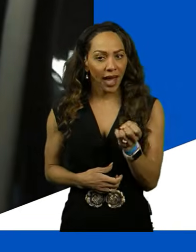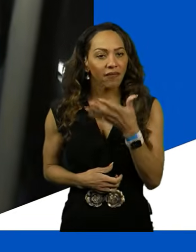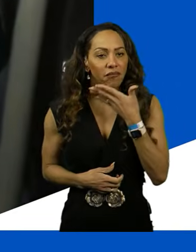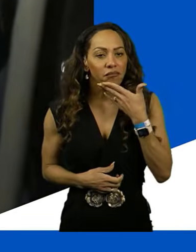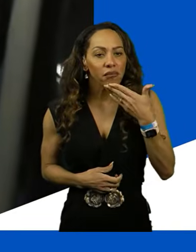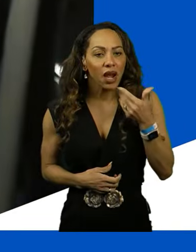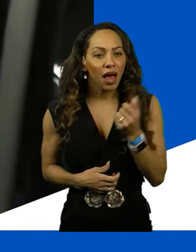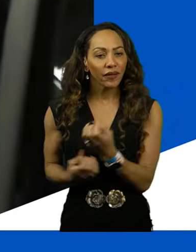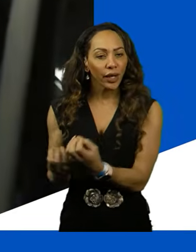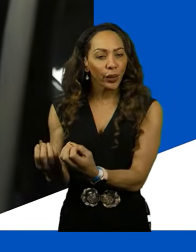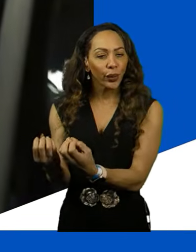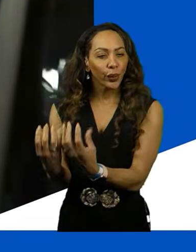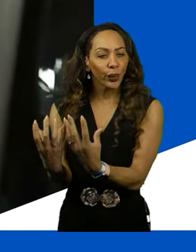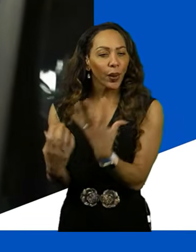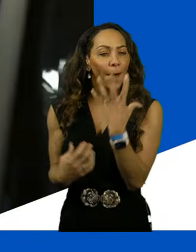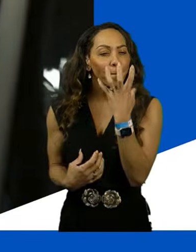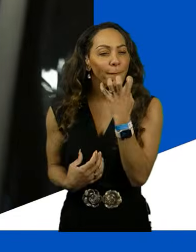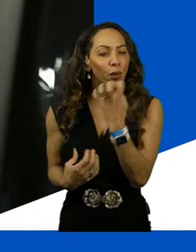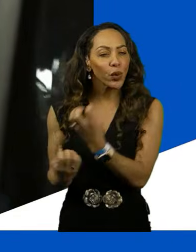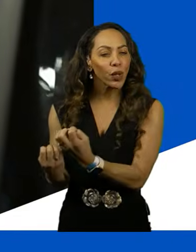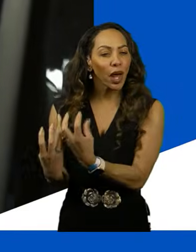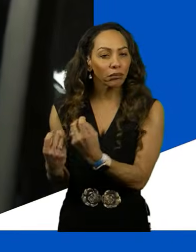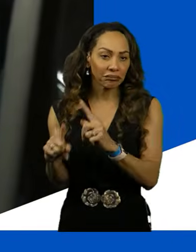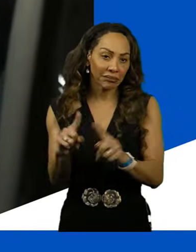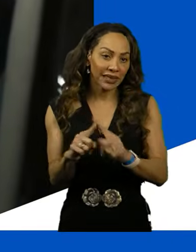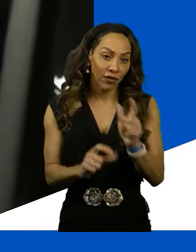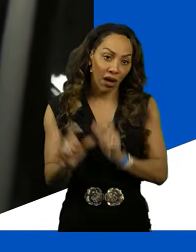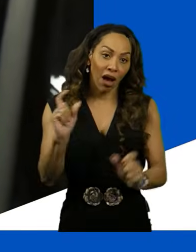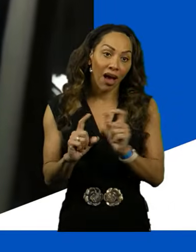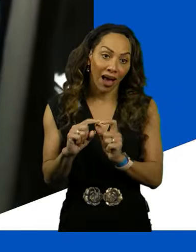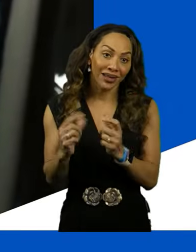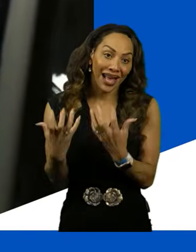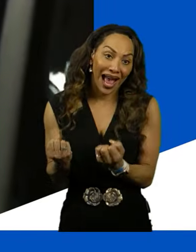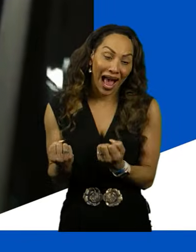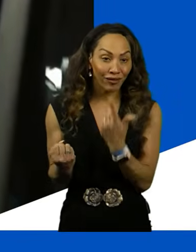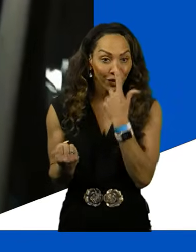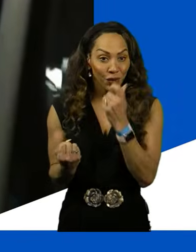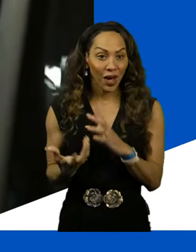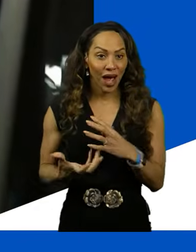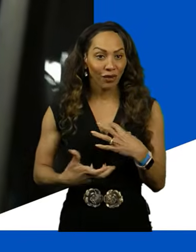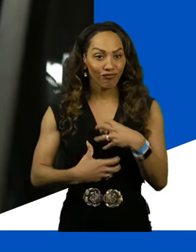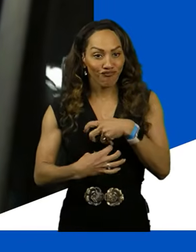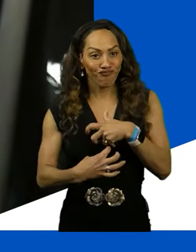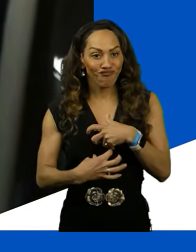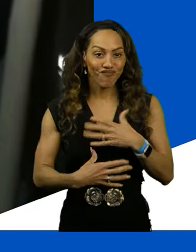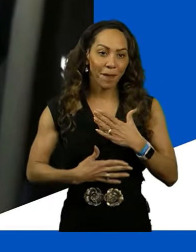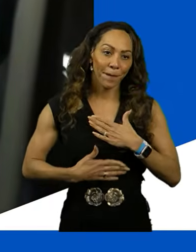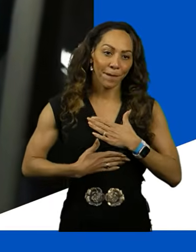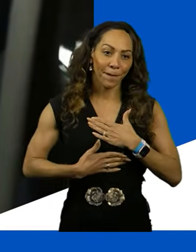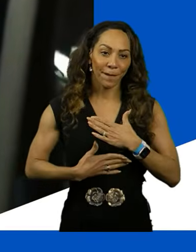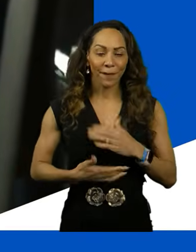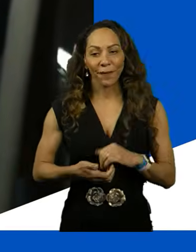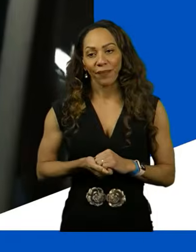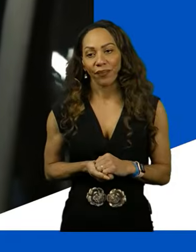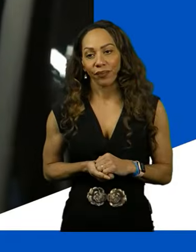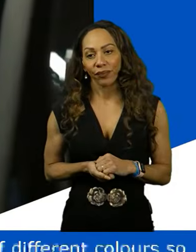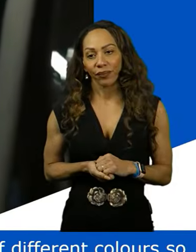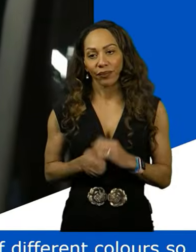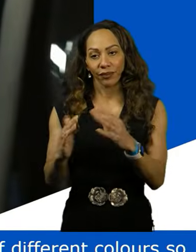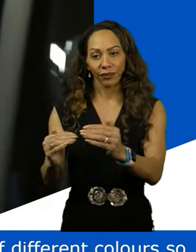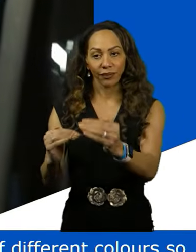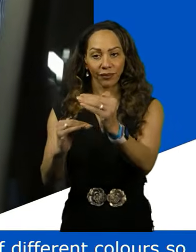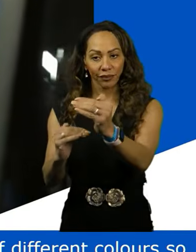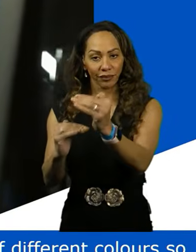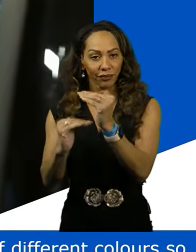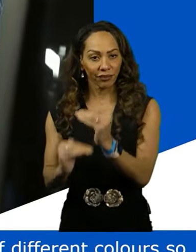This is a multicolour function, so you can get lots and lots of different colours, so you can really customise it to your own spec. Down below we've got lots of